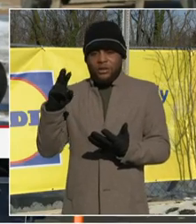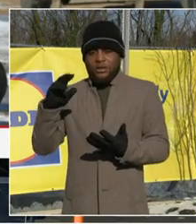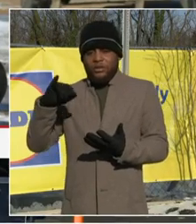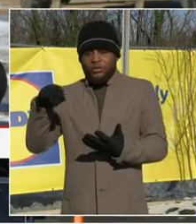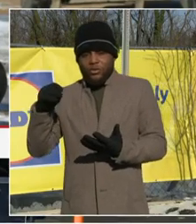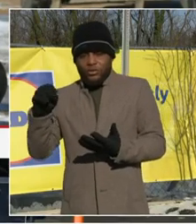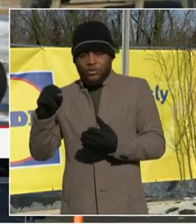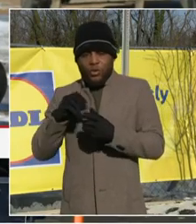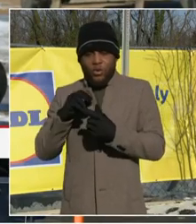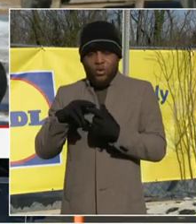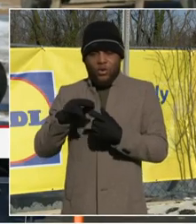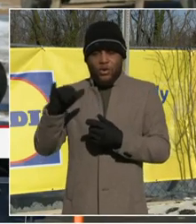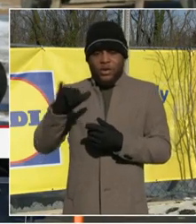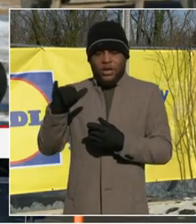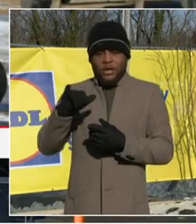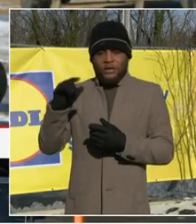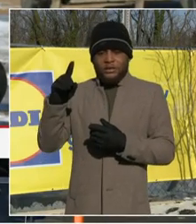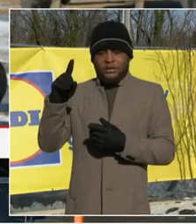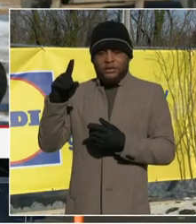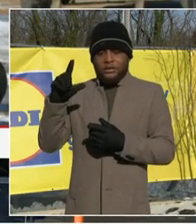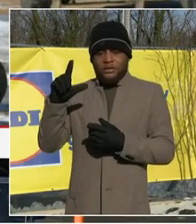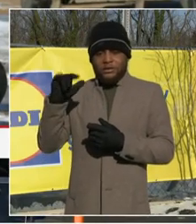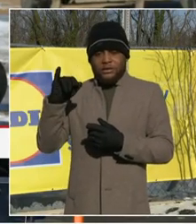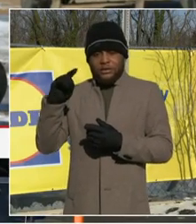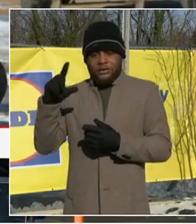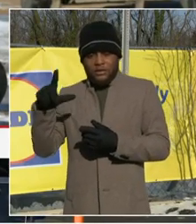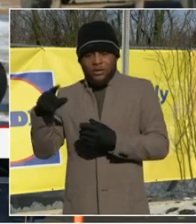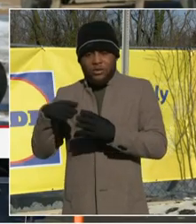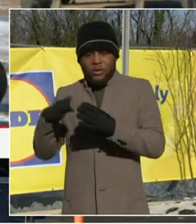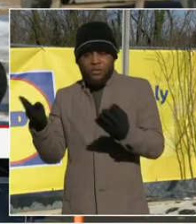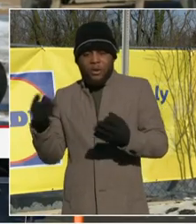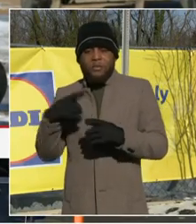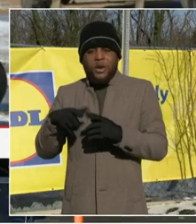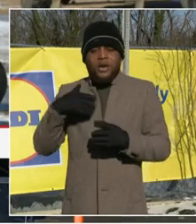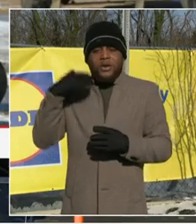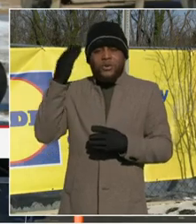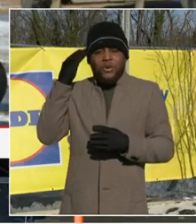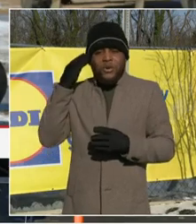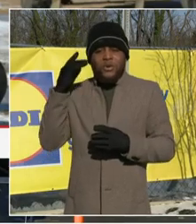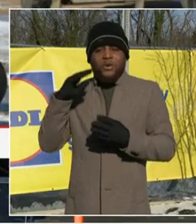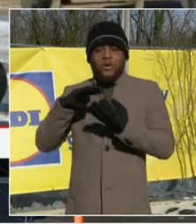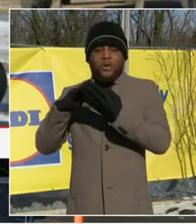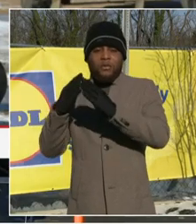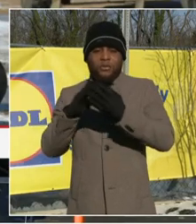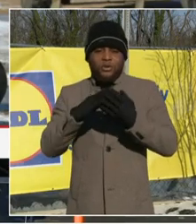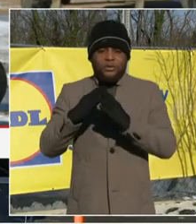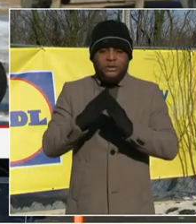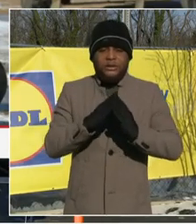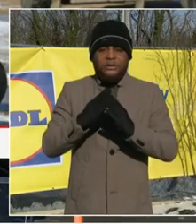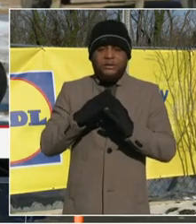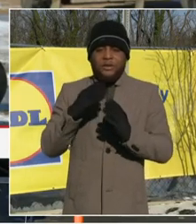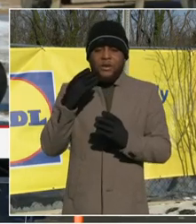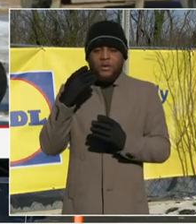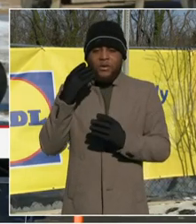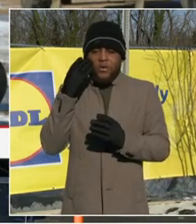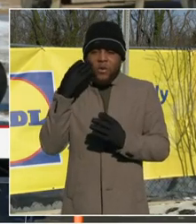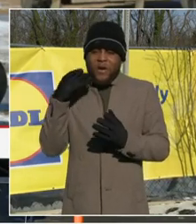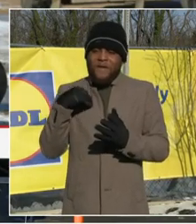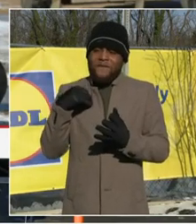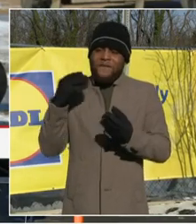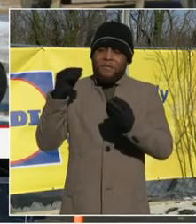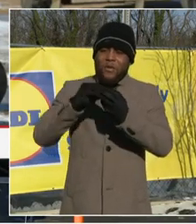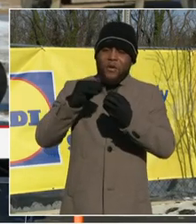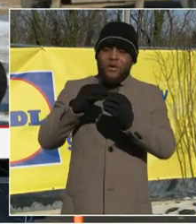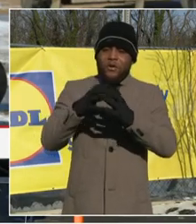these niche markets? In the suburbs, you have supermarkets galore. There's no competition. But here, supermarkets in our black neighborhoods are